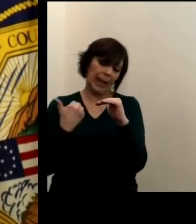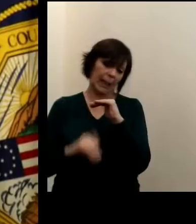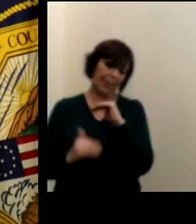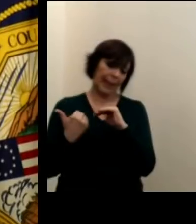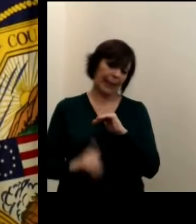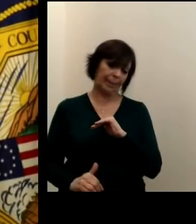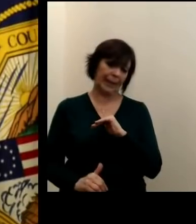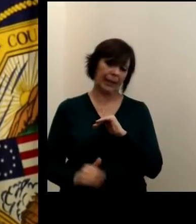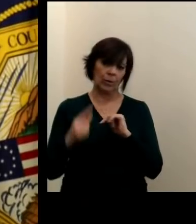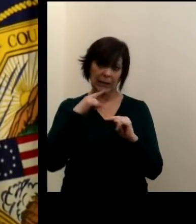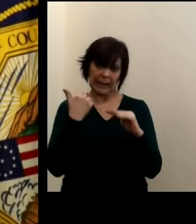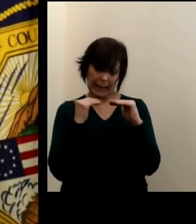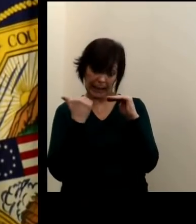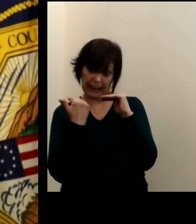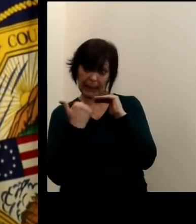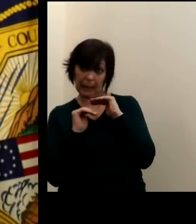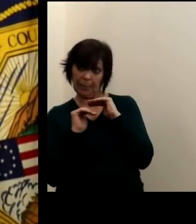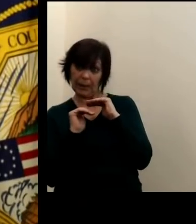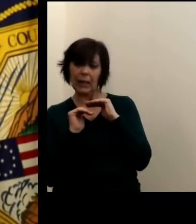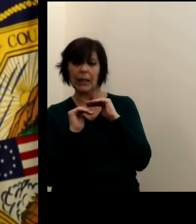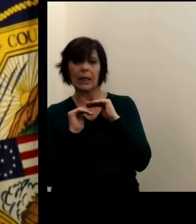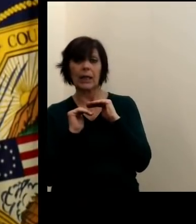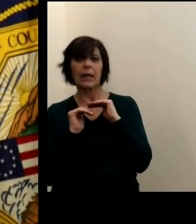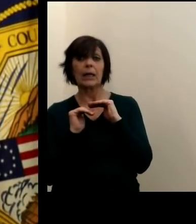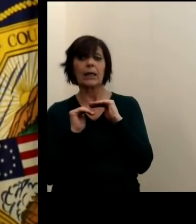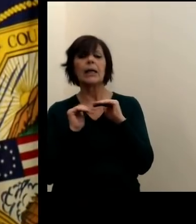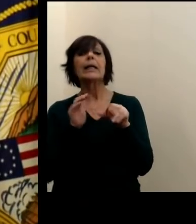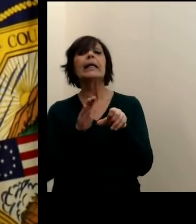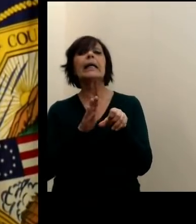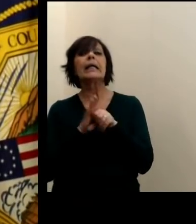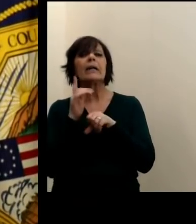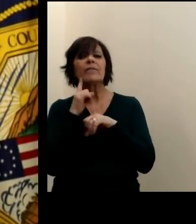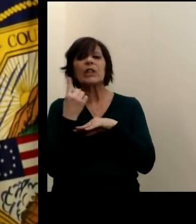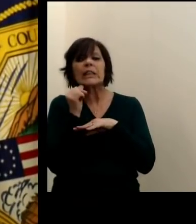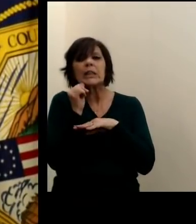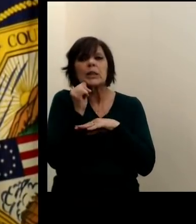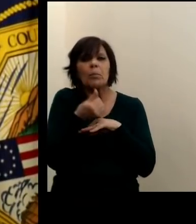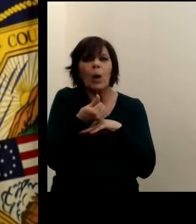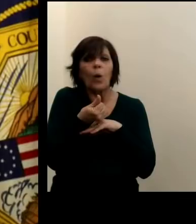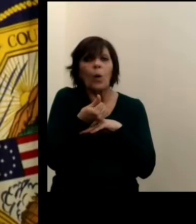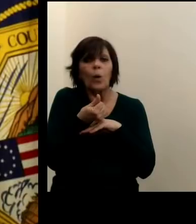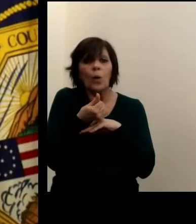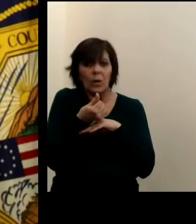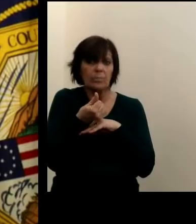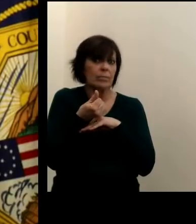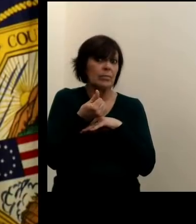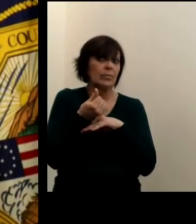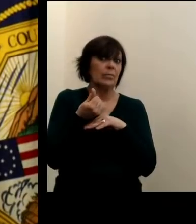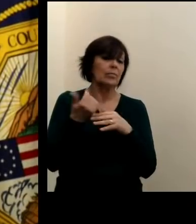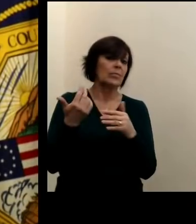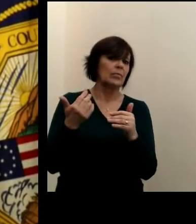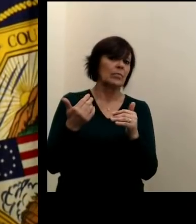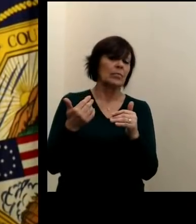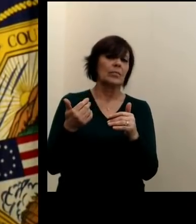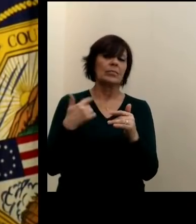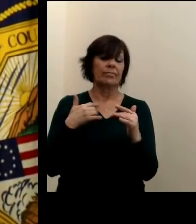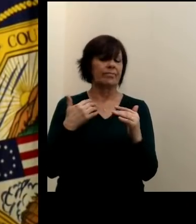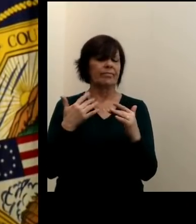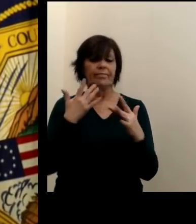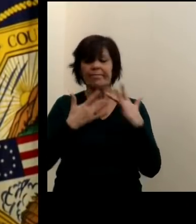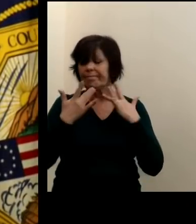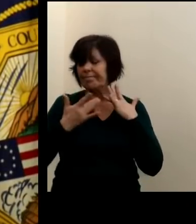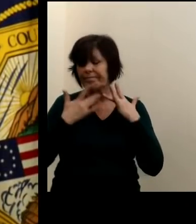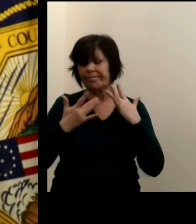And when we say a very limited supply, I'm talking about we got enough doses to get through tomorrow. Hopefully we get more doses so we can do Thursday, Friday, and